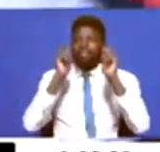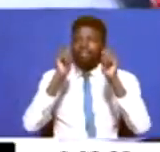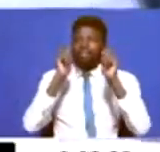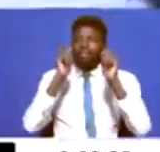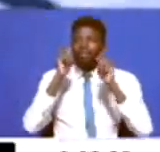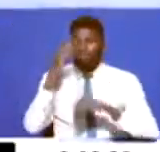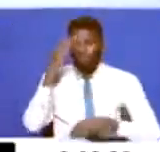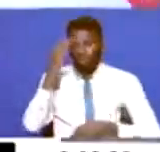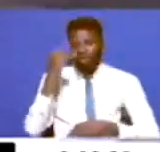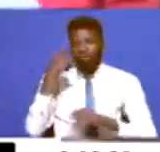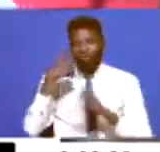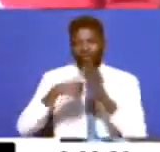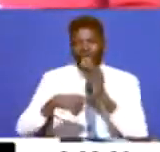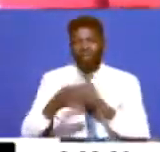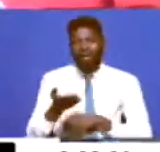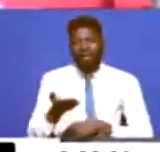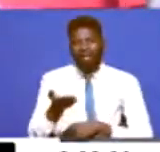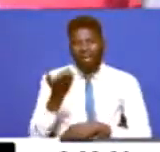charges.